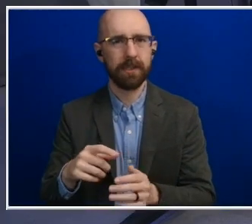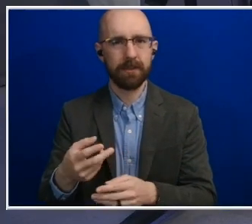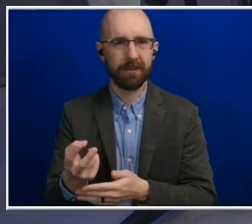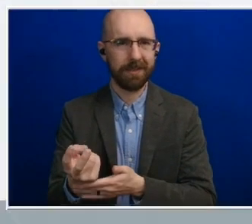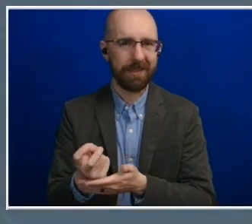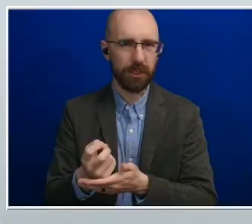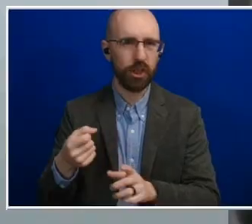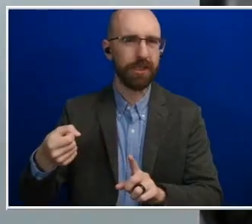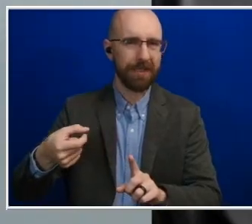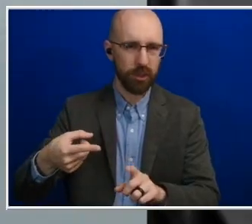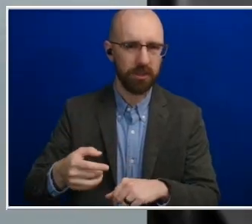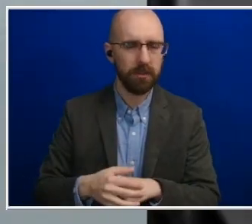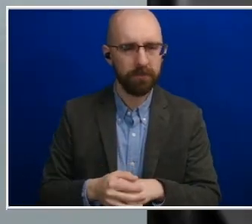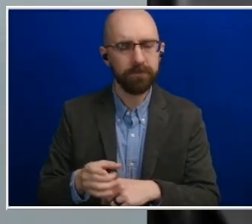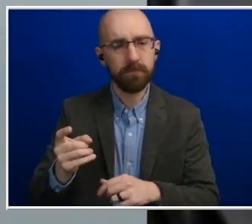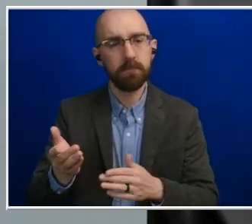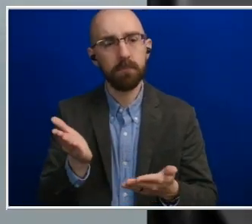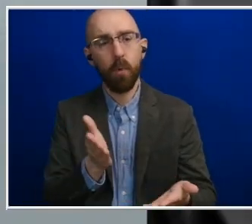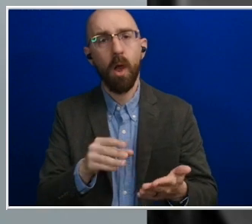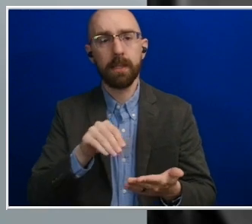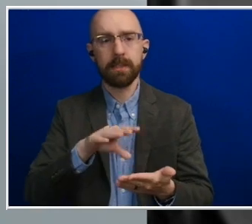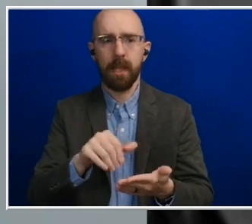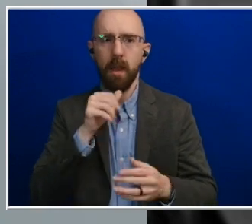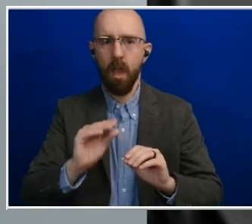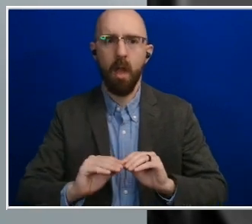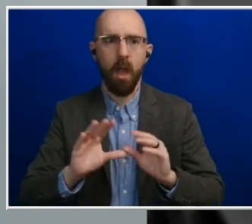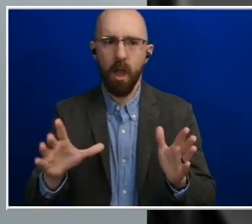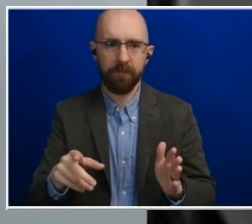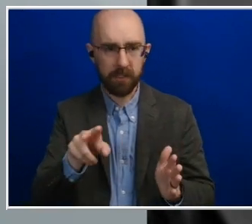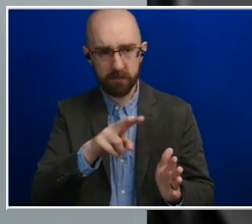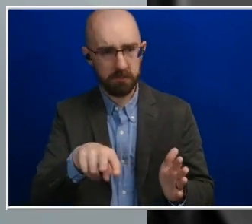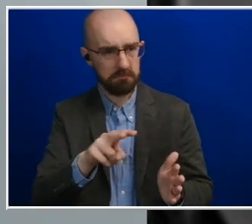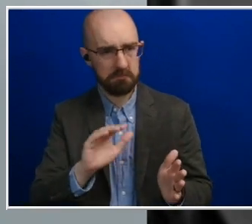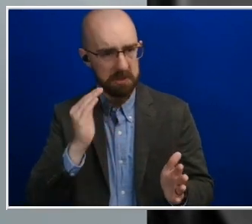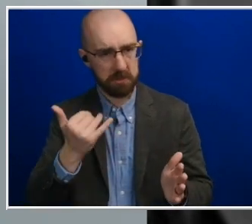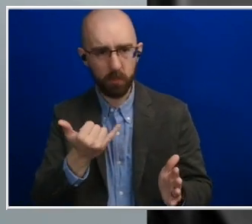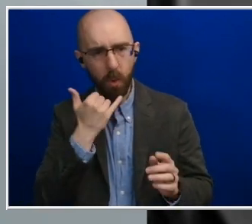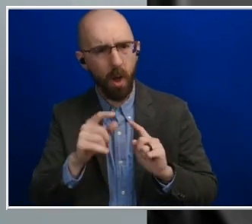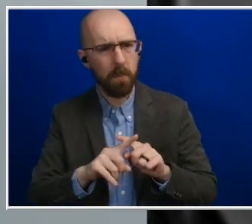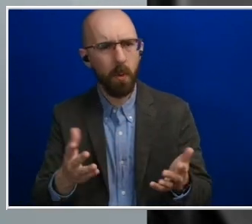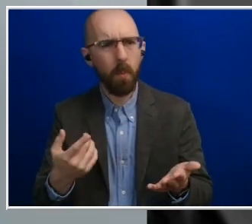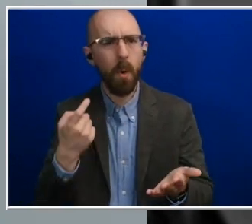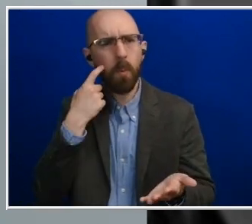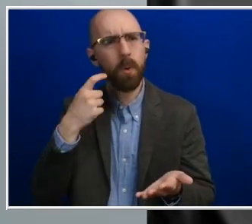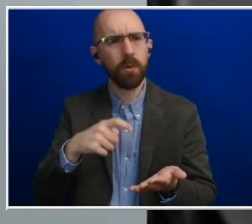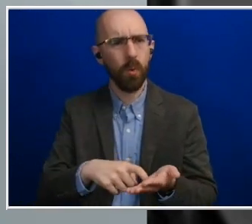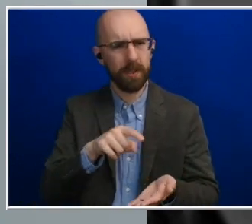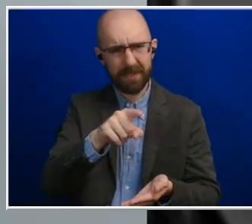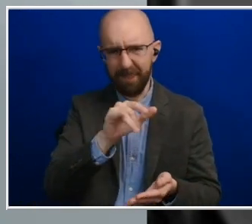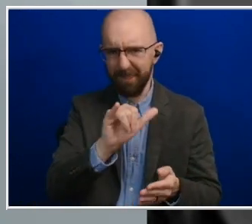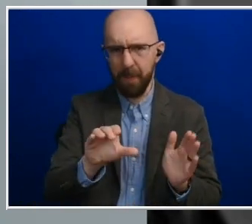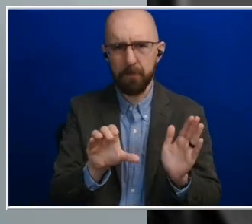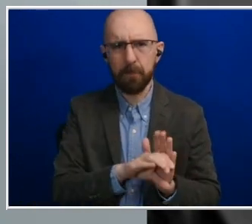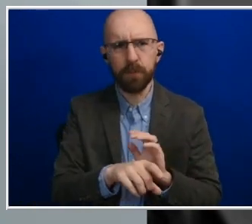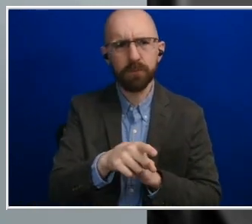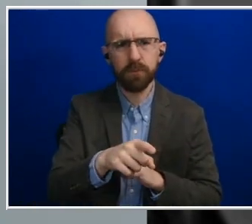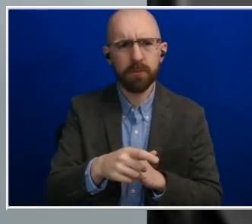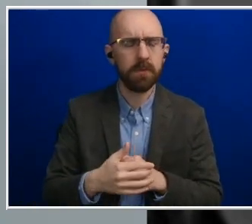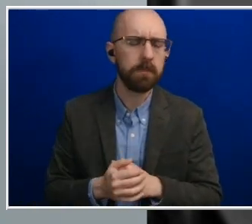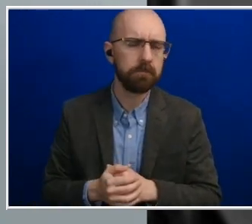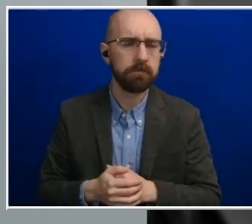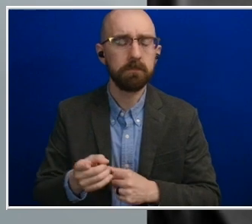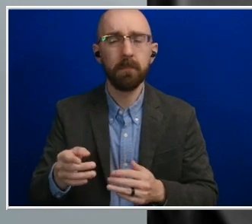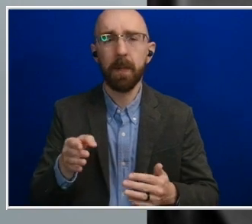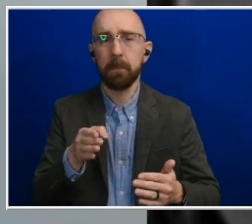scan, and it's not obvious that anything is wrong, but what are we noticing here in this photo? So basically,